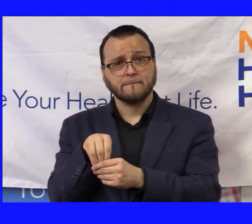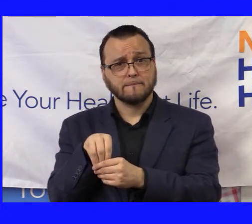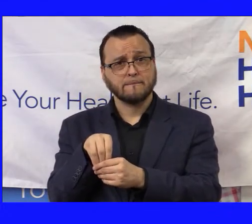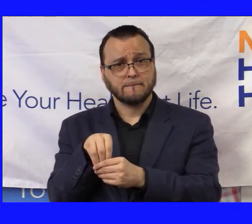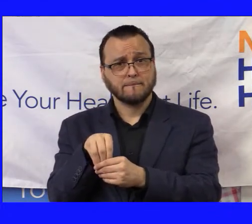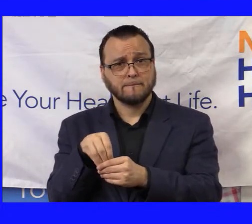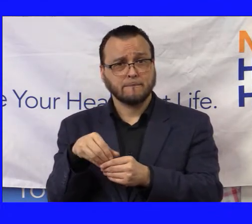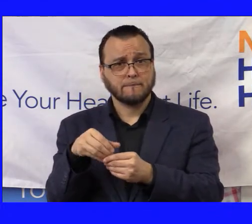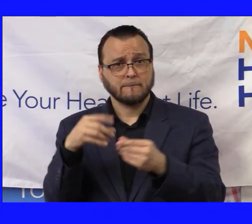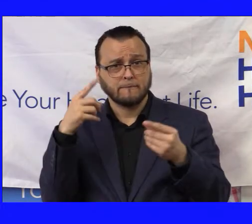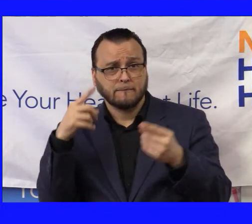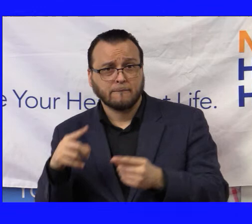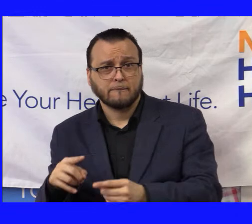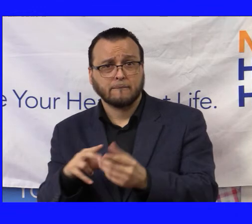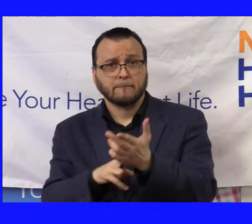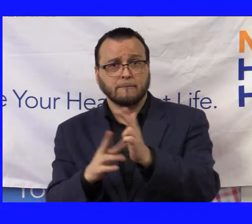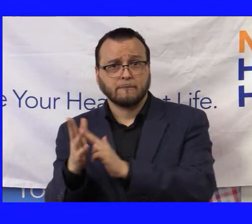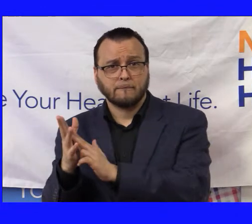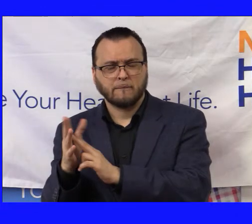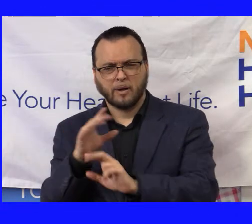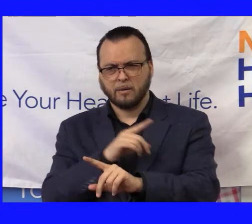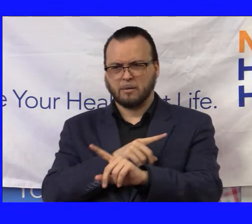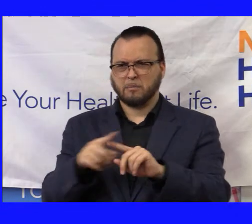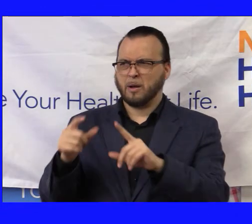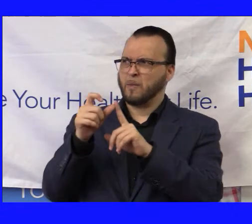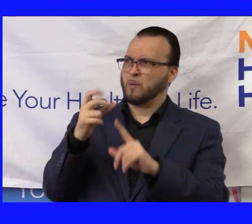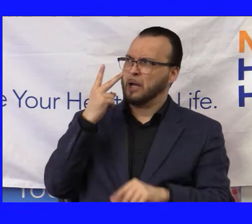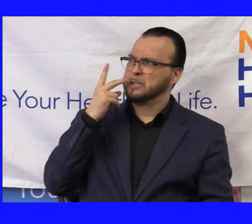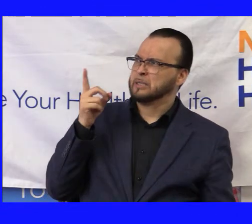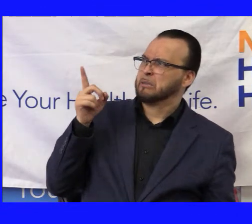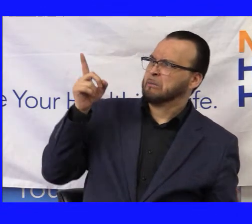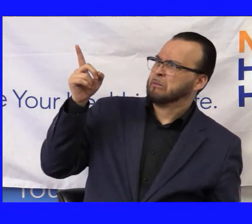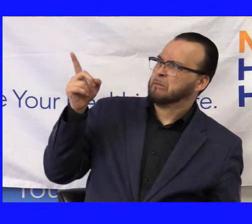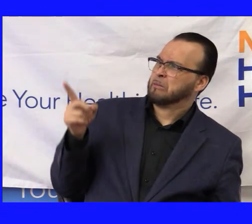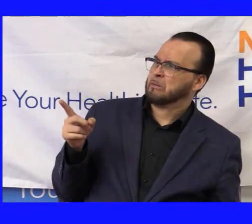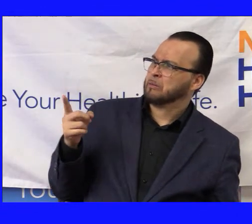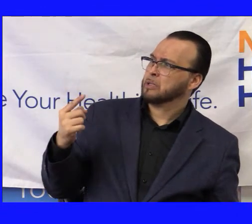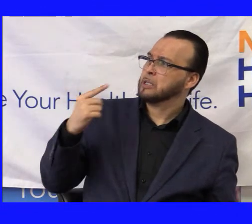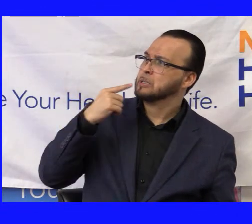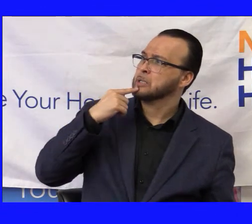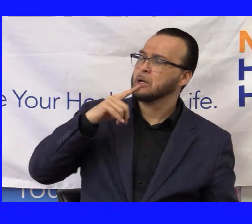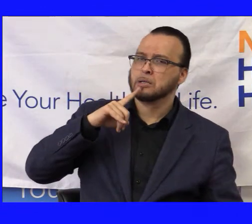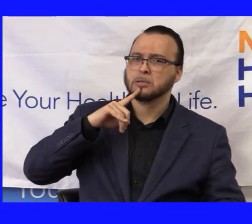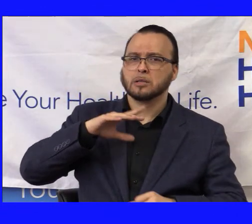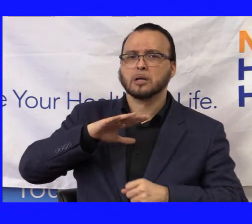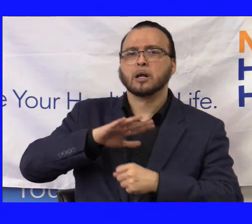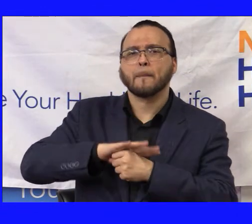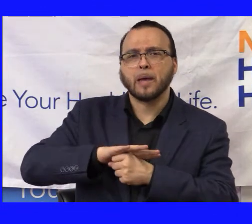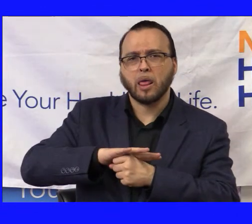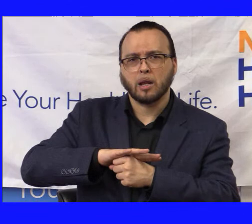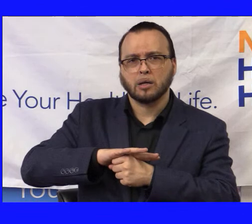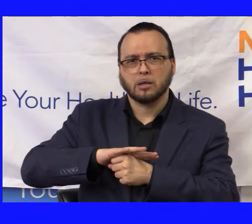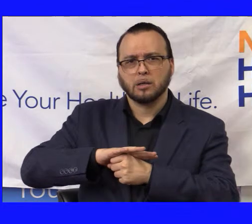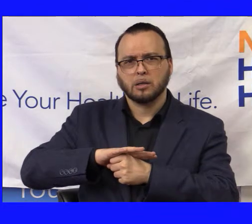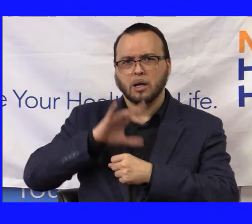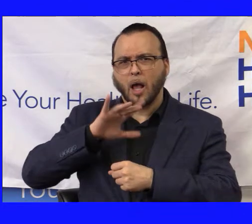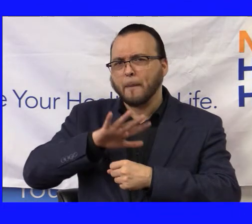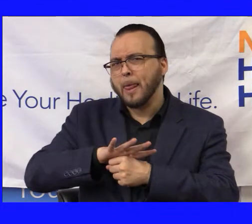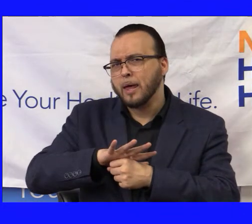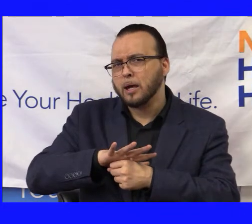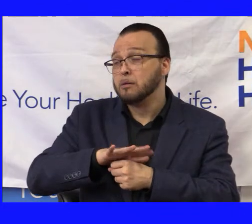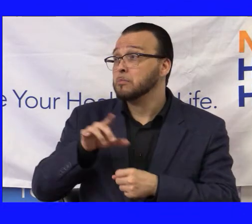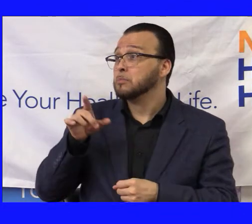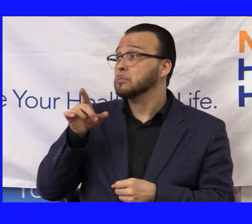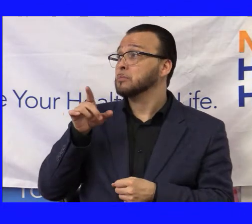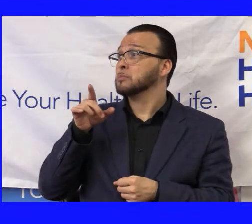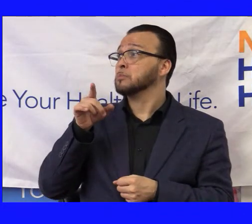procurement. However, the words that I see here, it says committed. It doesn't speak. You're saying that we're